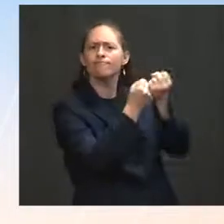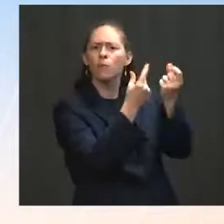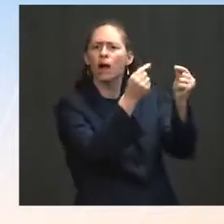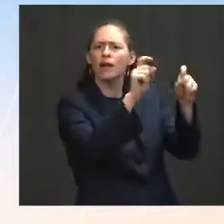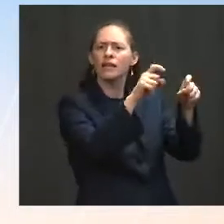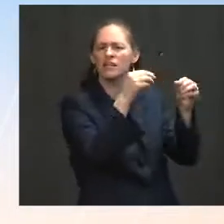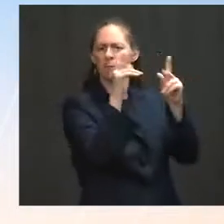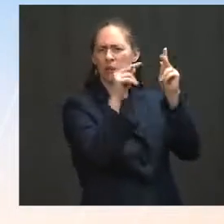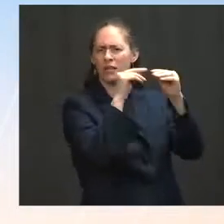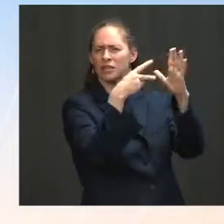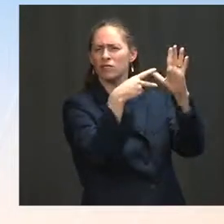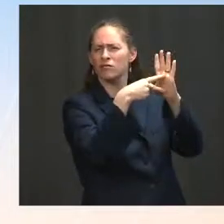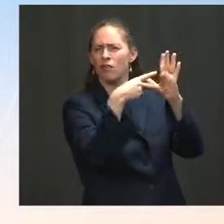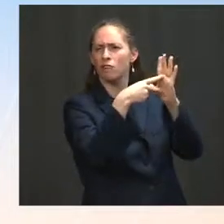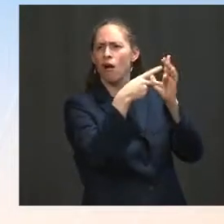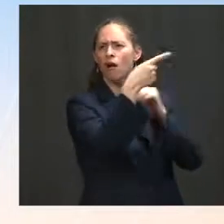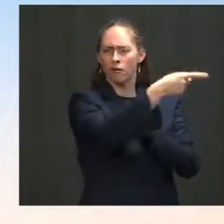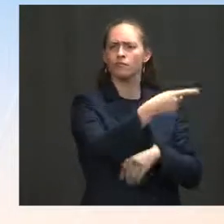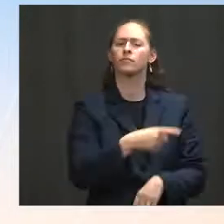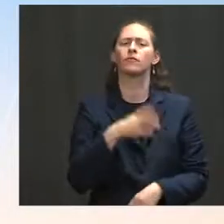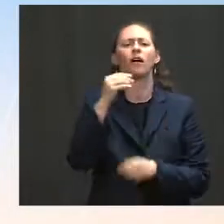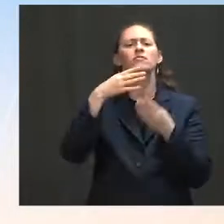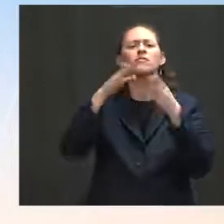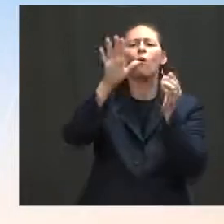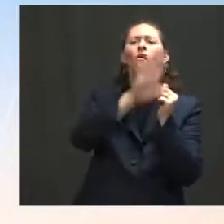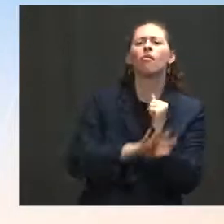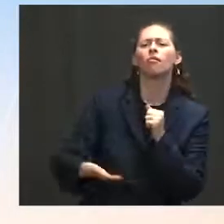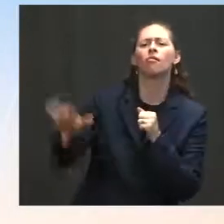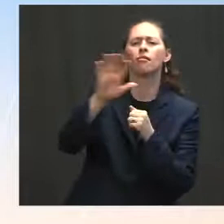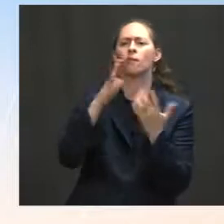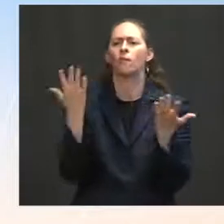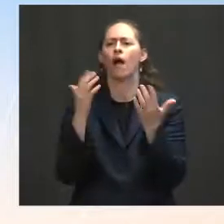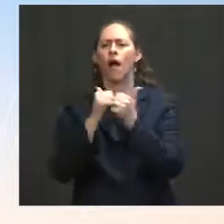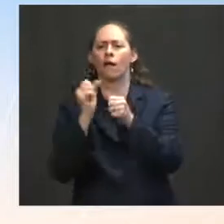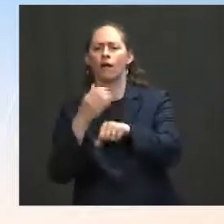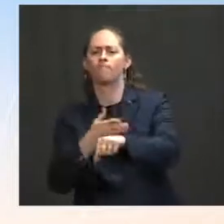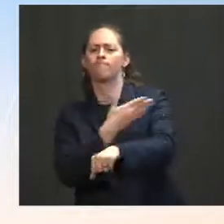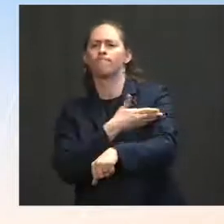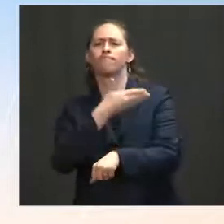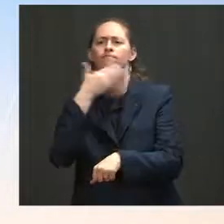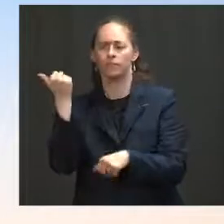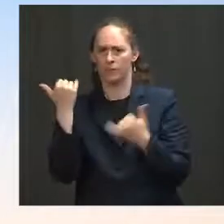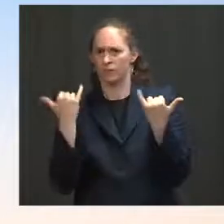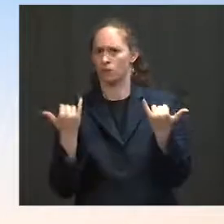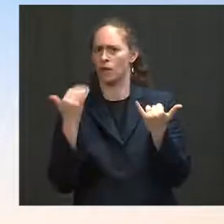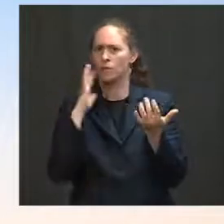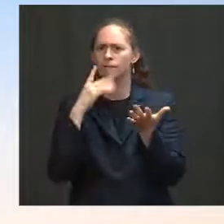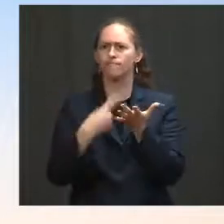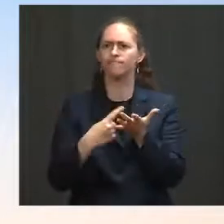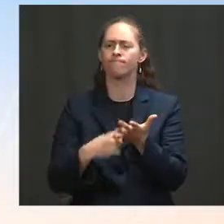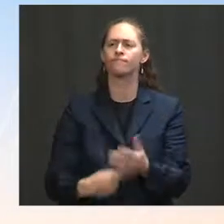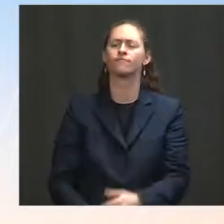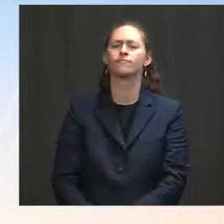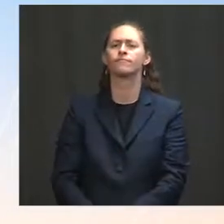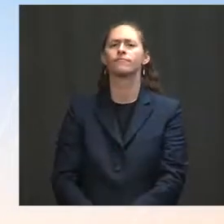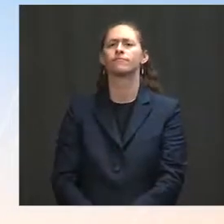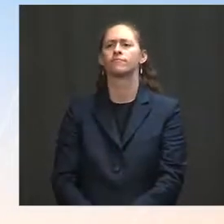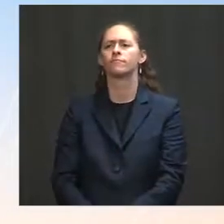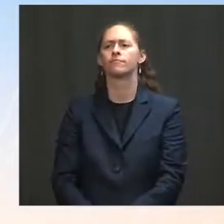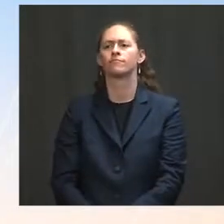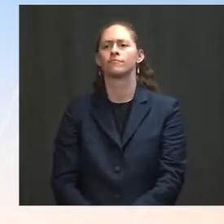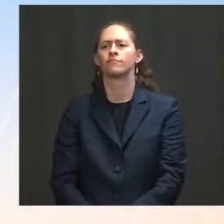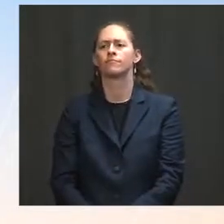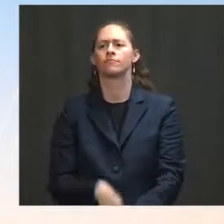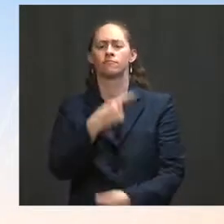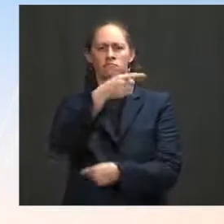led by the United Nations. The two leaders today on their call, there was a readout that just went out that should be in your inboxes, you may have seen, commended the